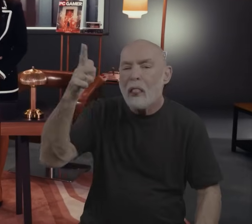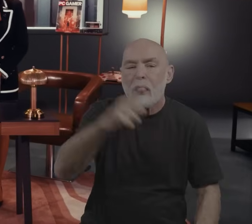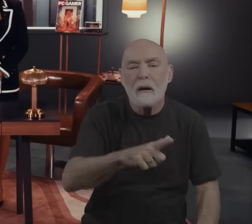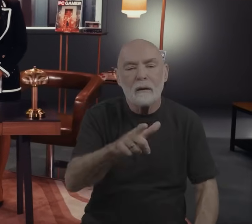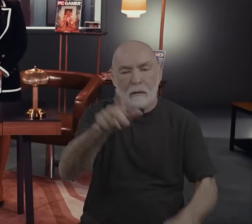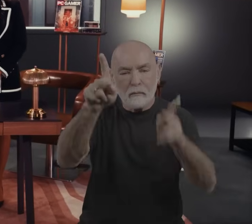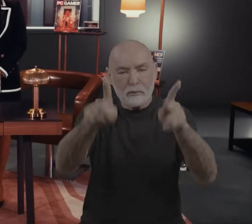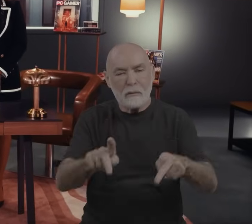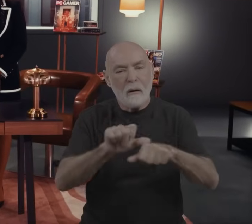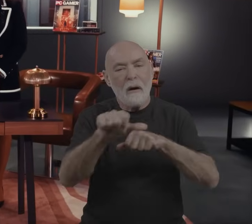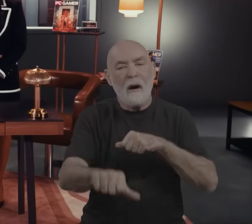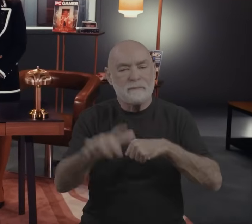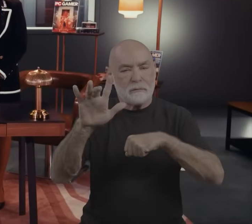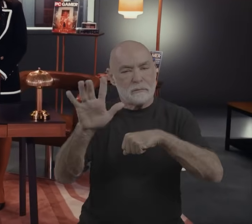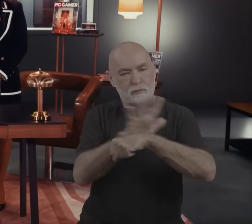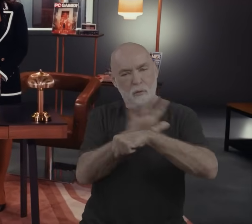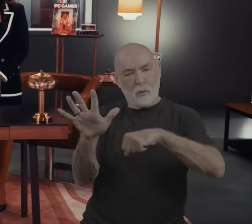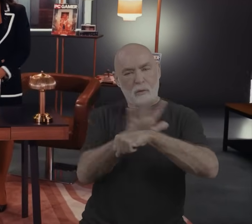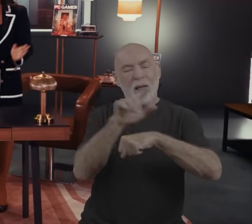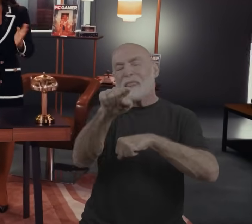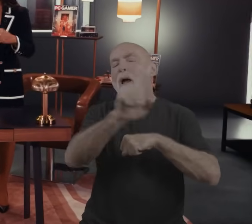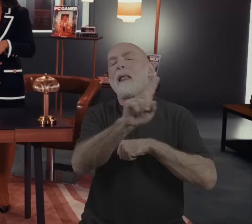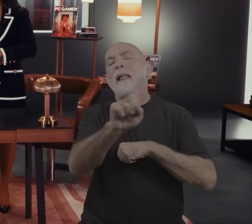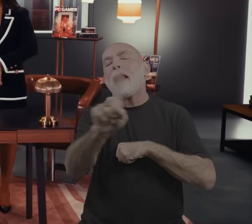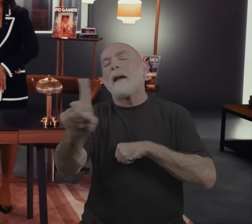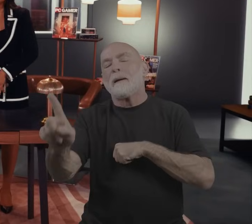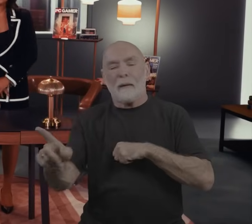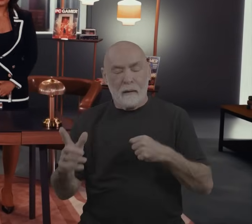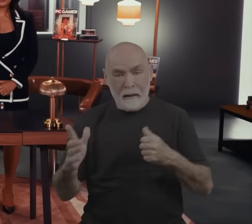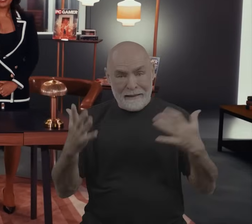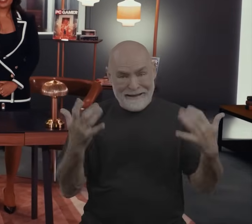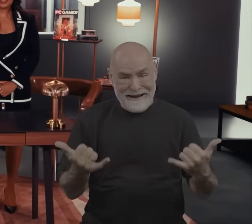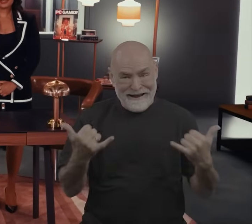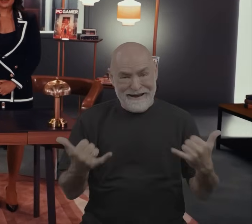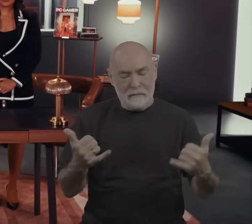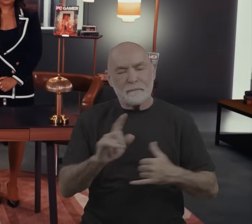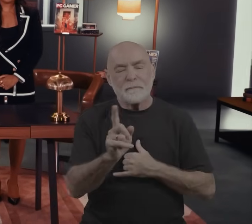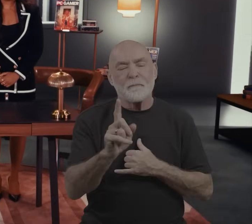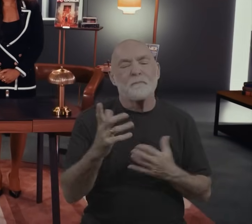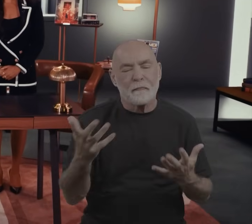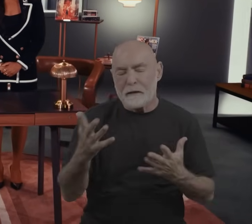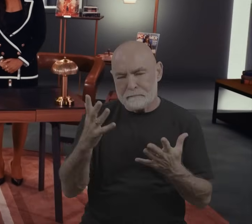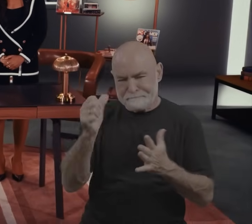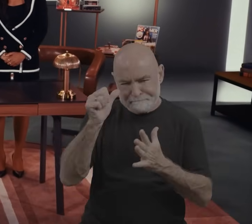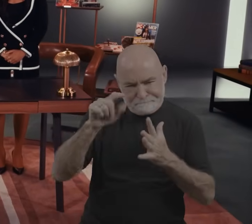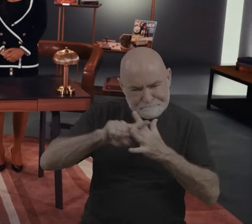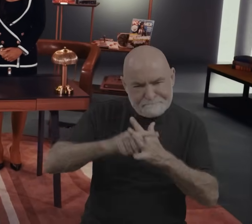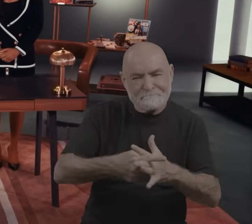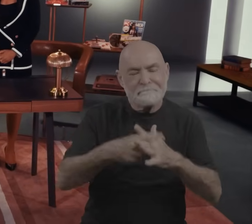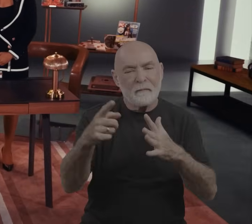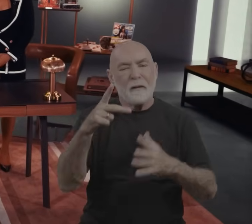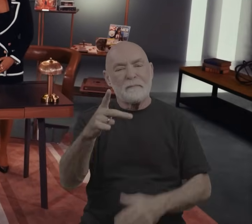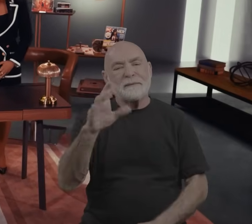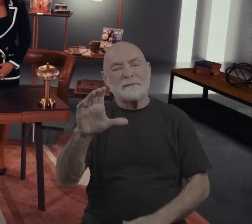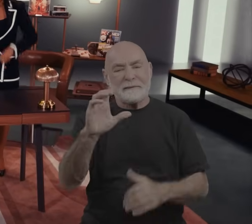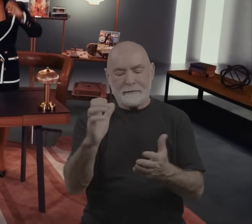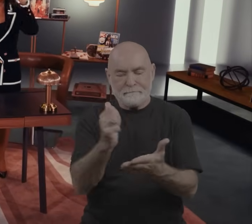at the end of the show. But that'll happen a bit later. Right now, let's kick off the show the PC Gamer way